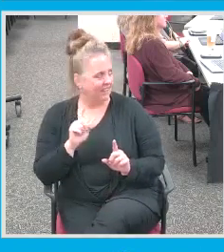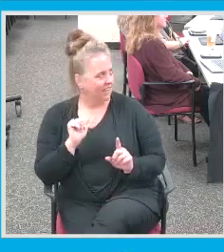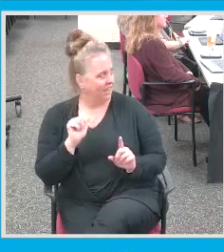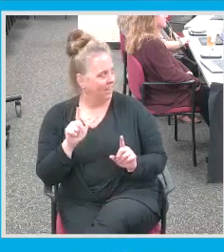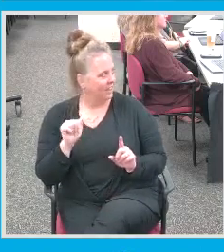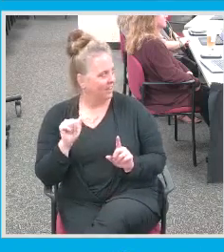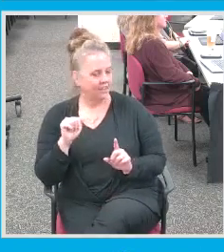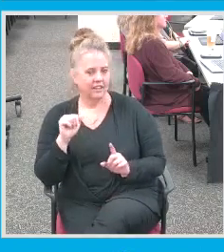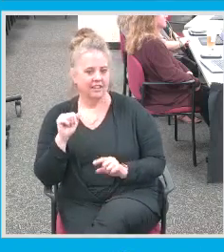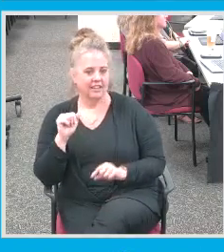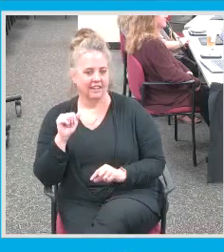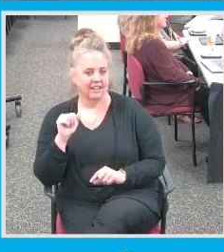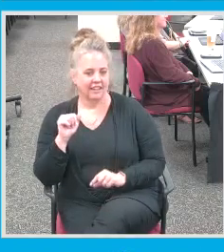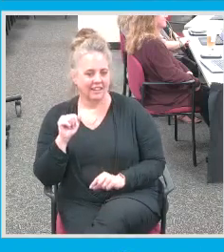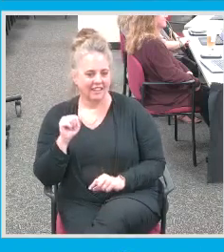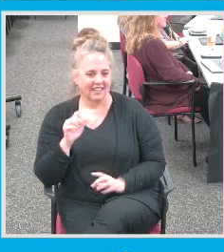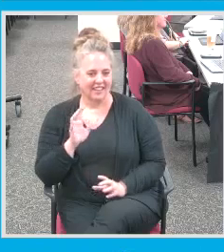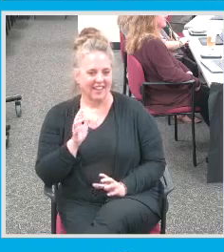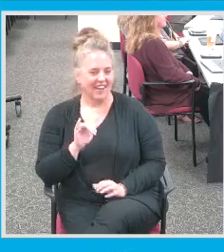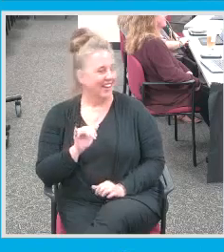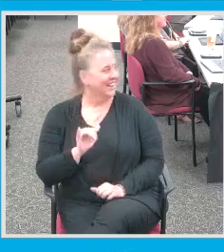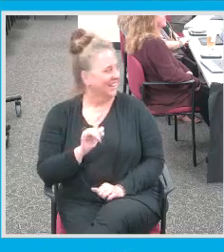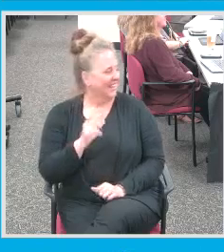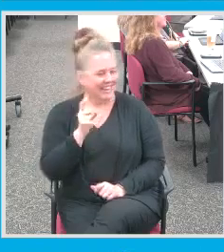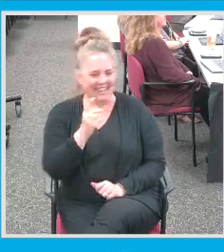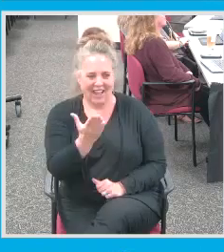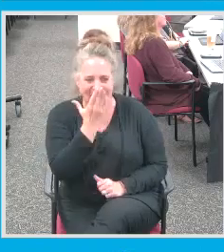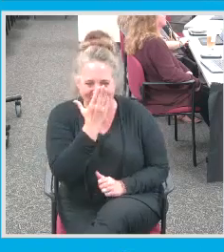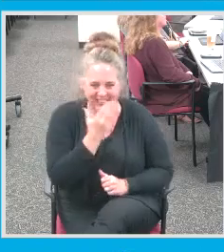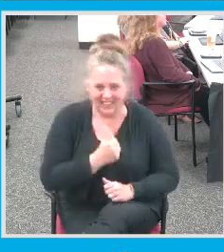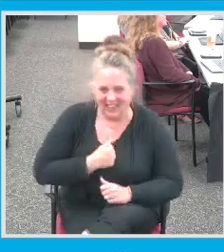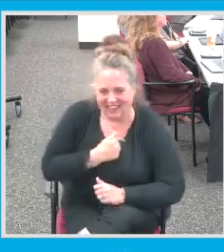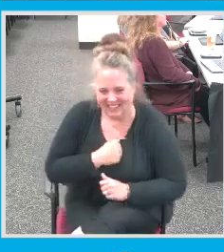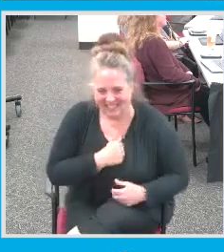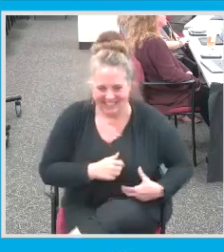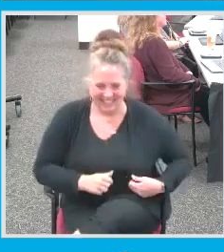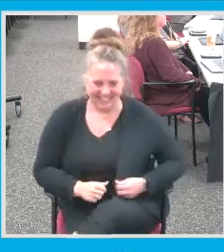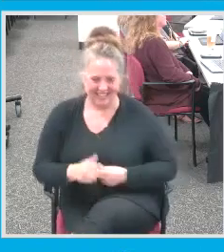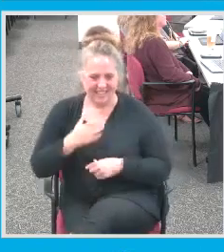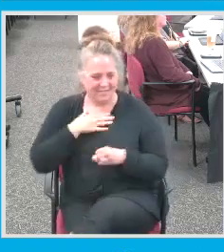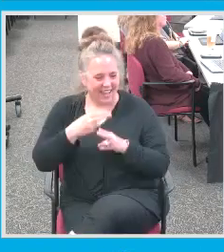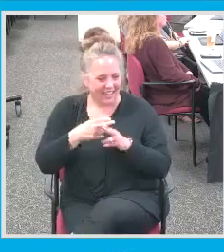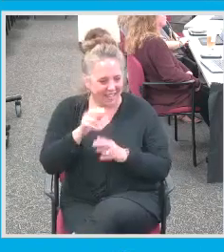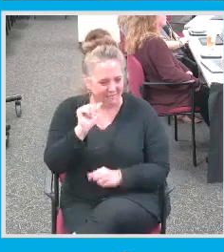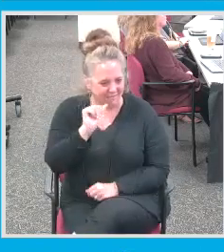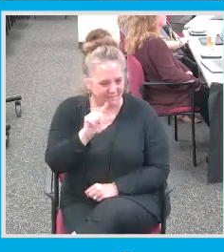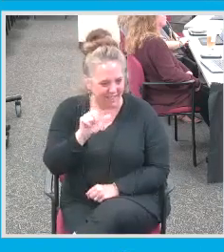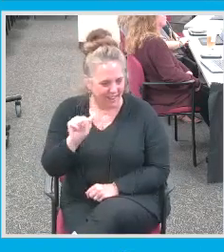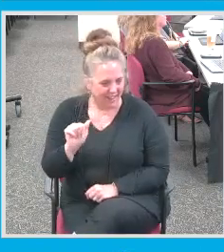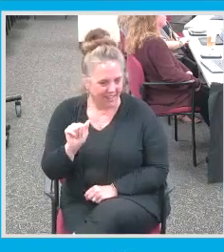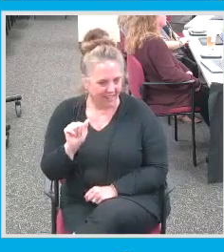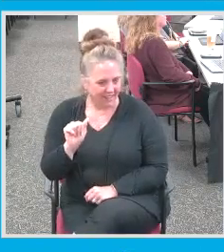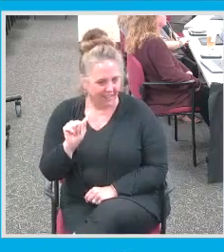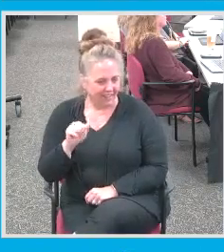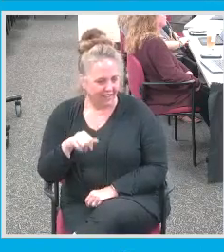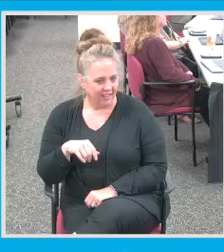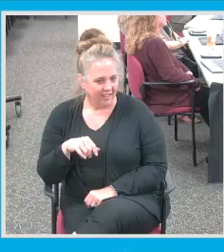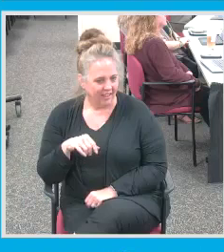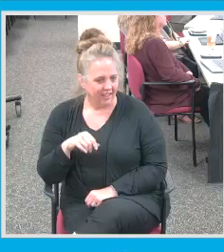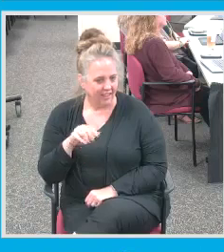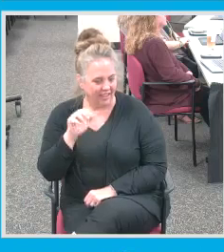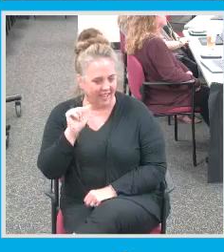step a little closer? Thank you. My name's Ayla Rankin. That's Ella French, Fabian Morin, and then Miss